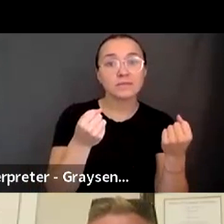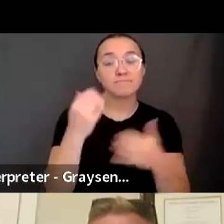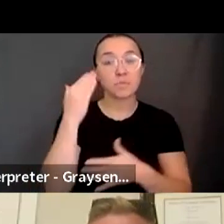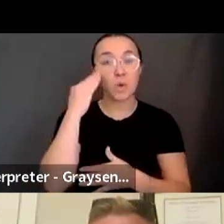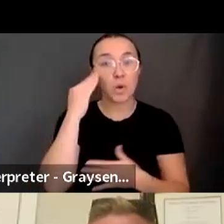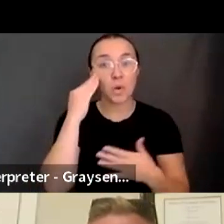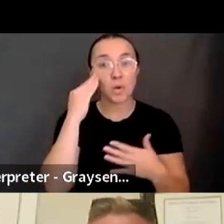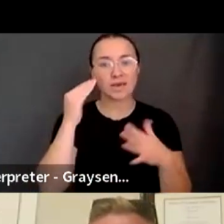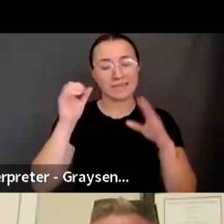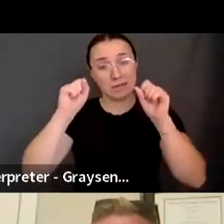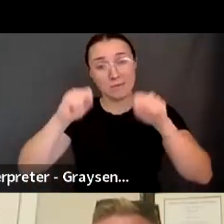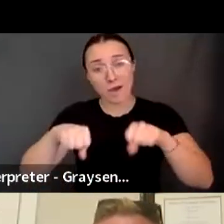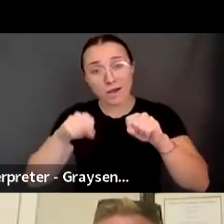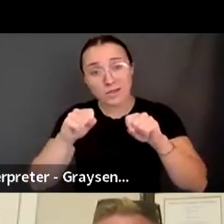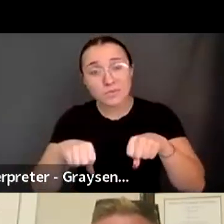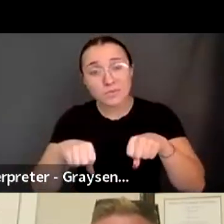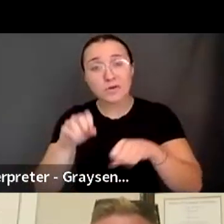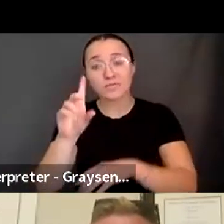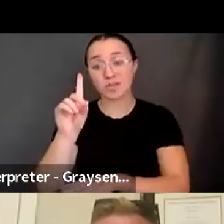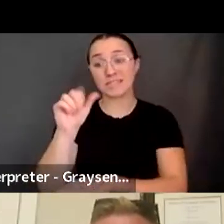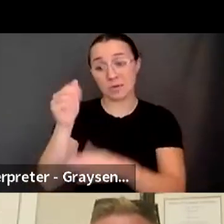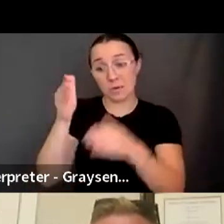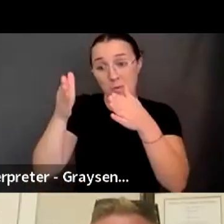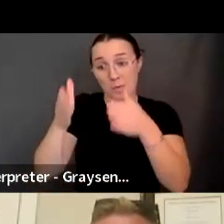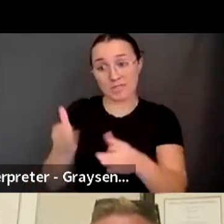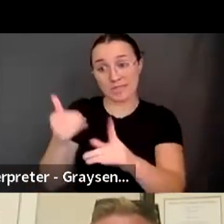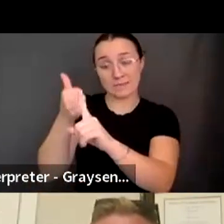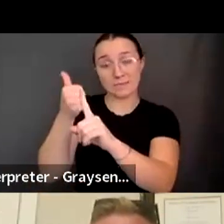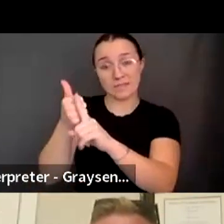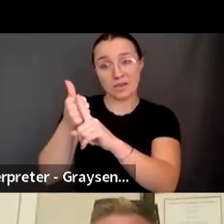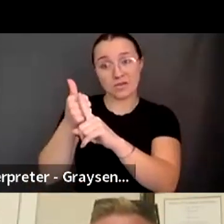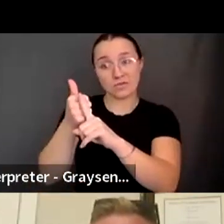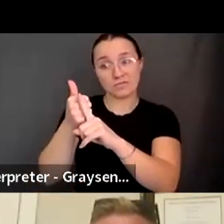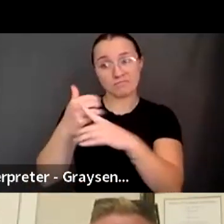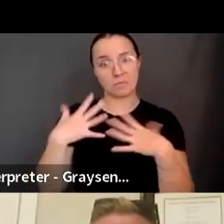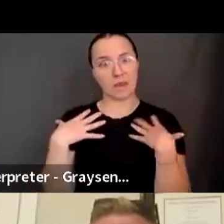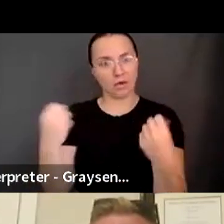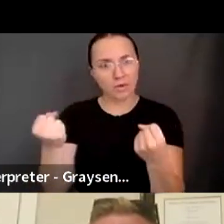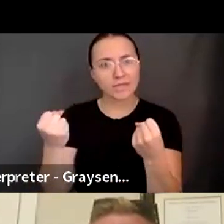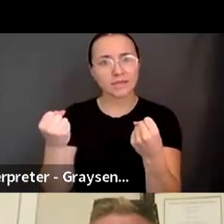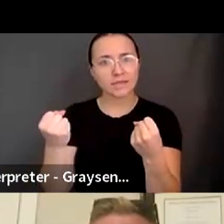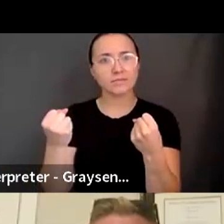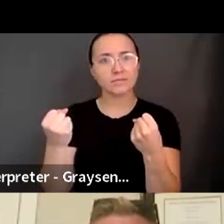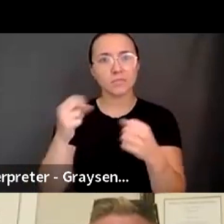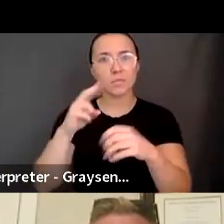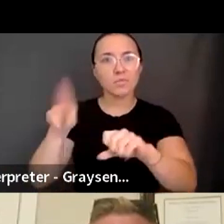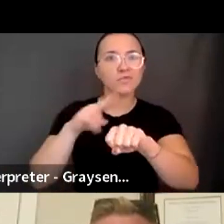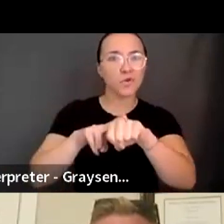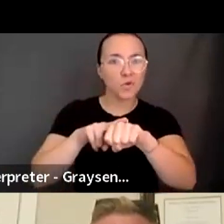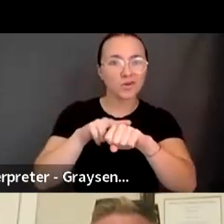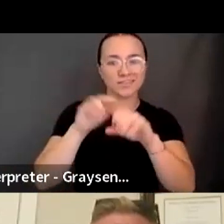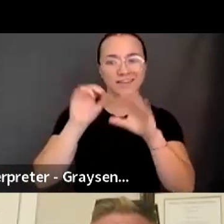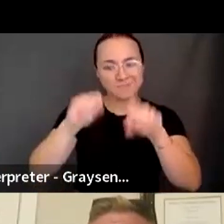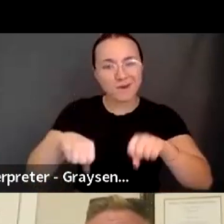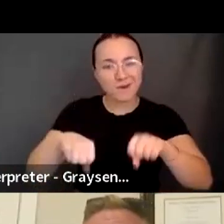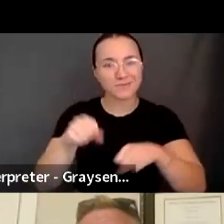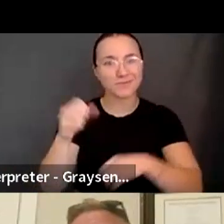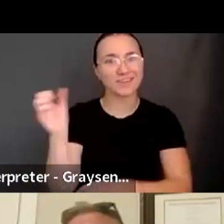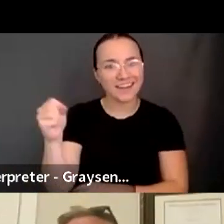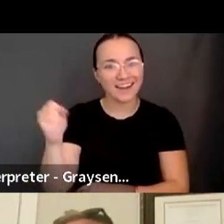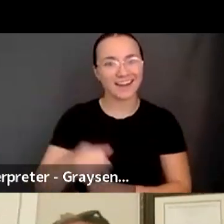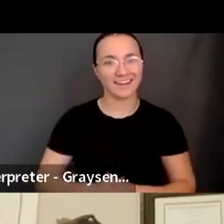Is it possible for a disabled person to be healthy? Well, of course it is, right? I mean, yeah, you